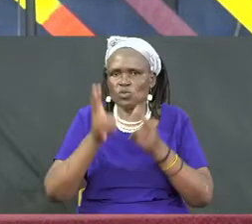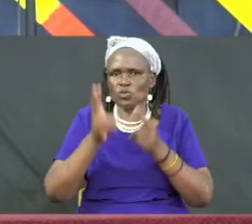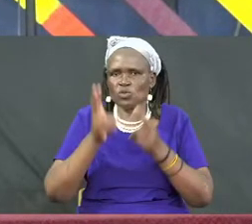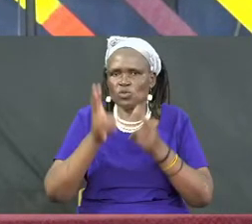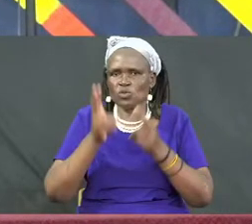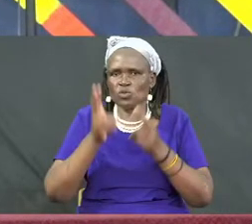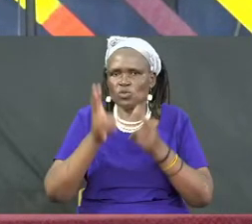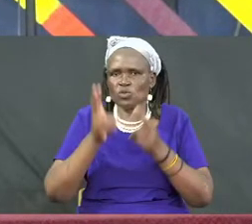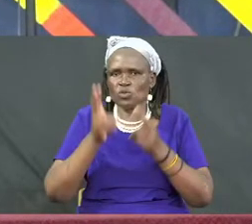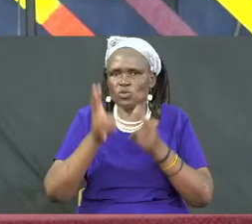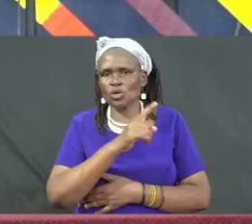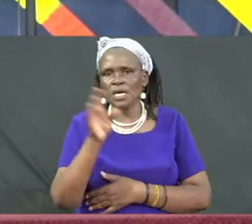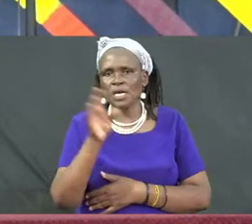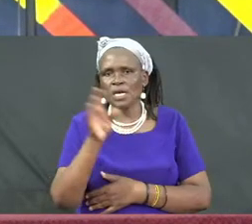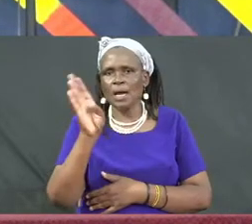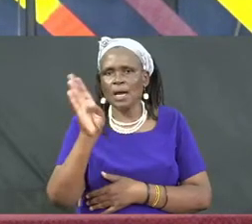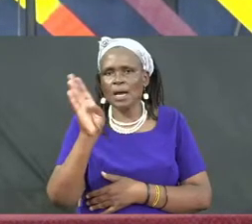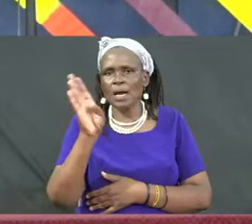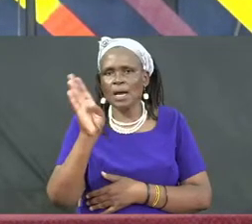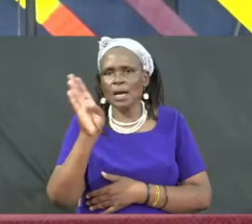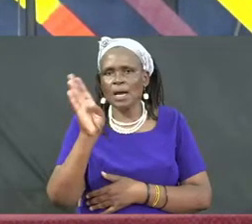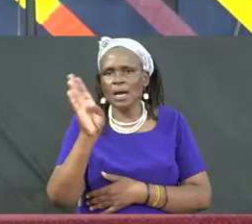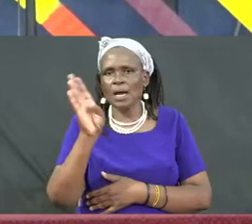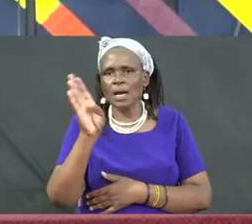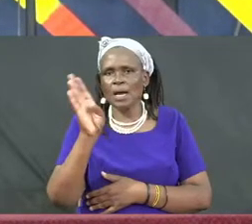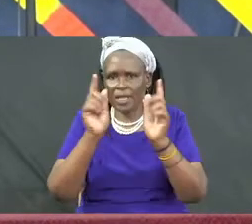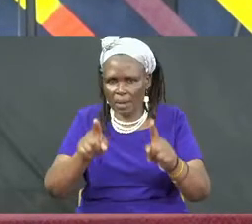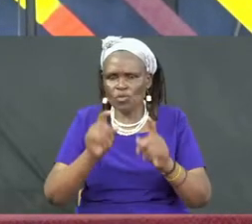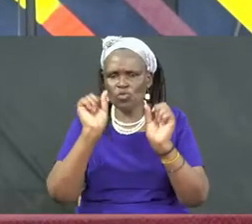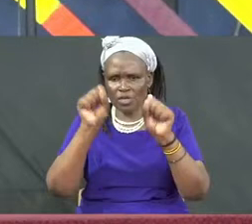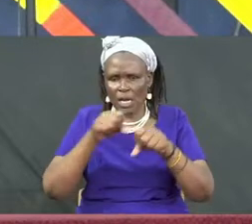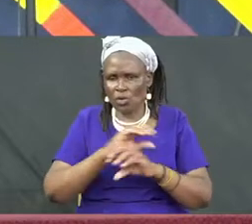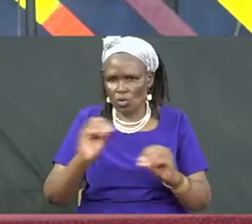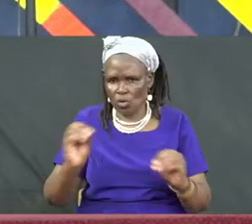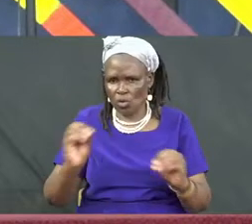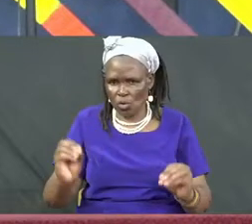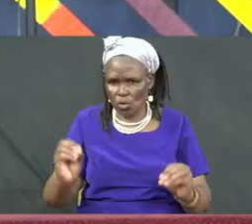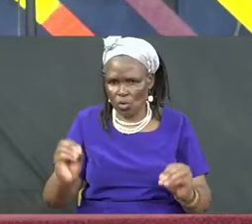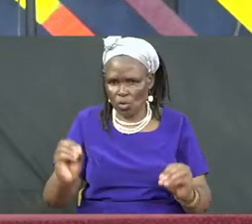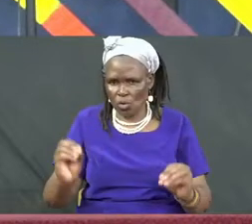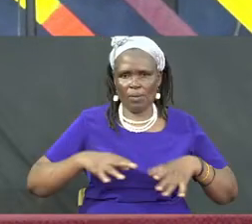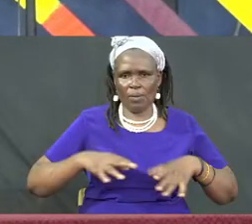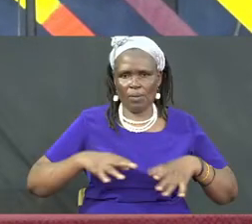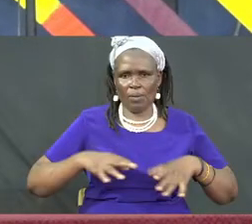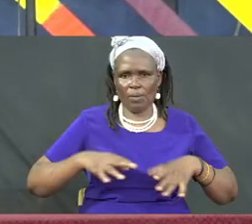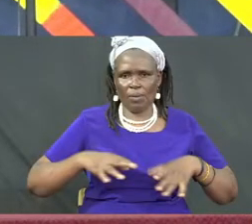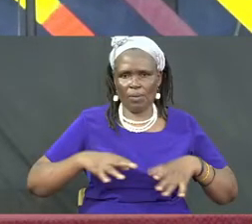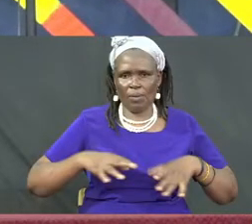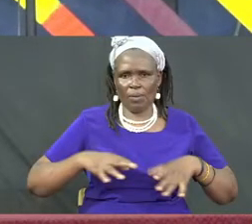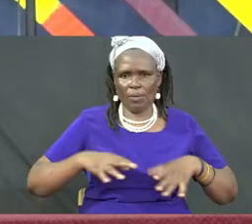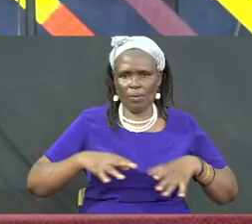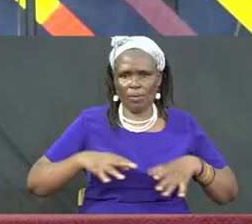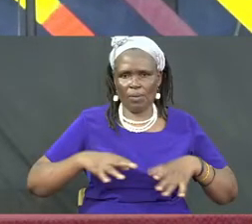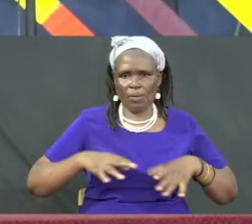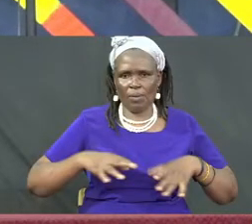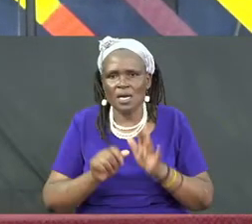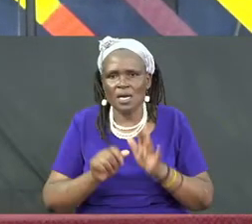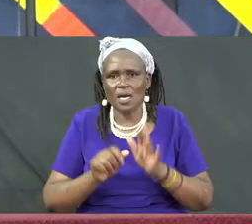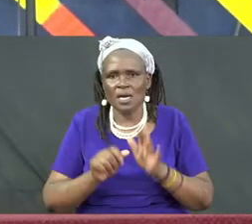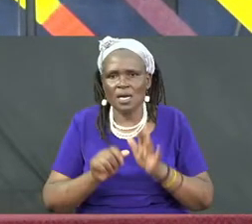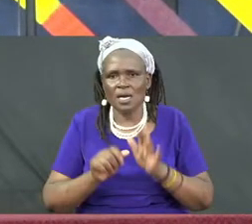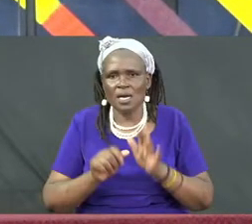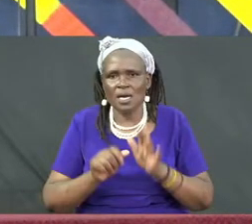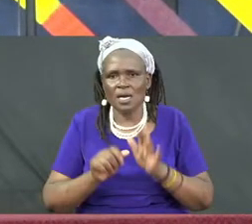to Balaam, you shall not go with them. You shall not curse the people, for they are blessed. A lesson for us